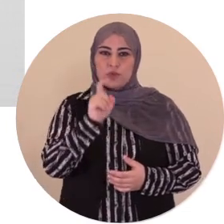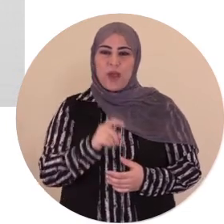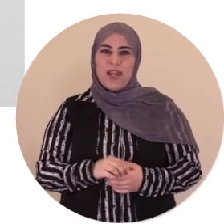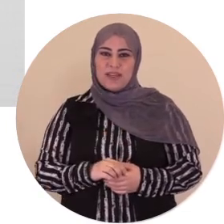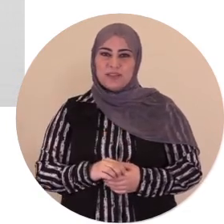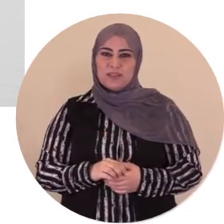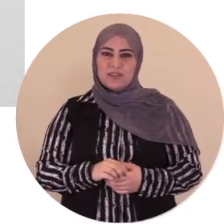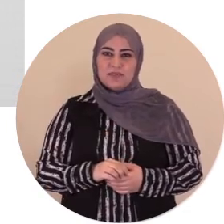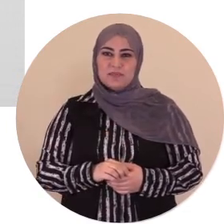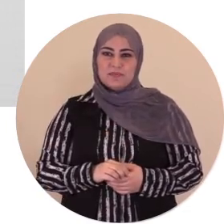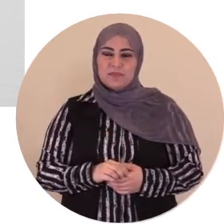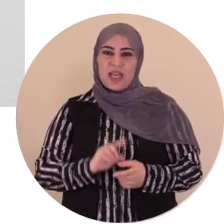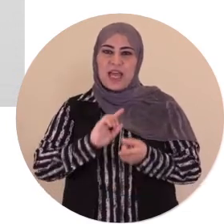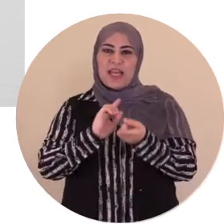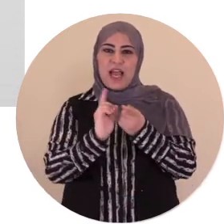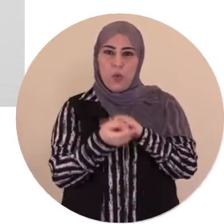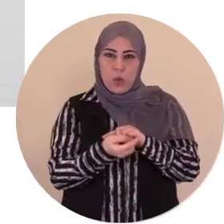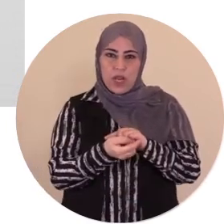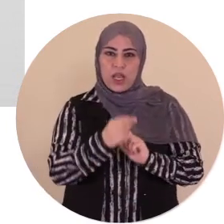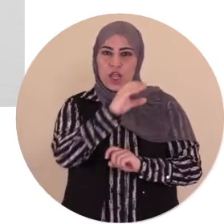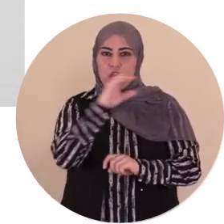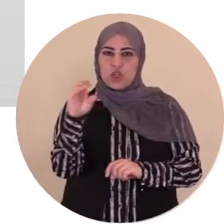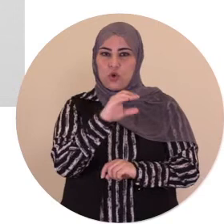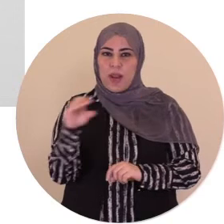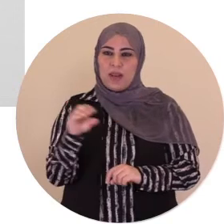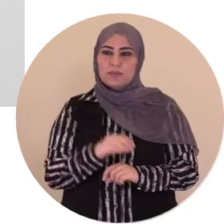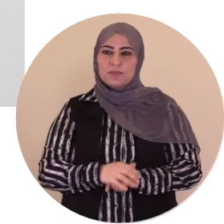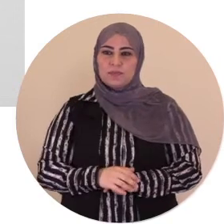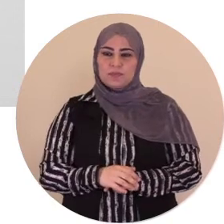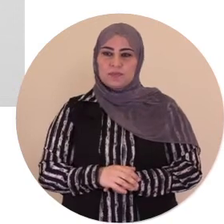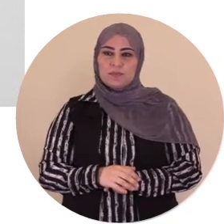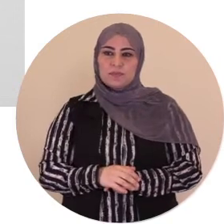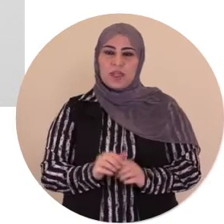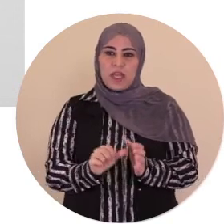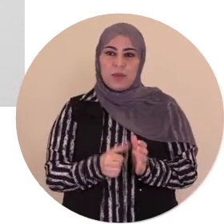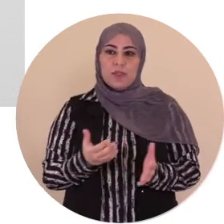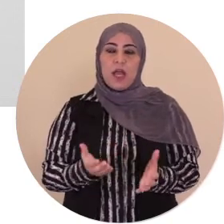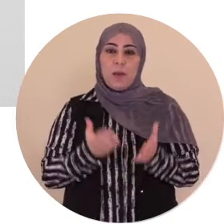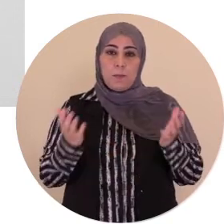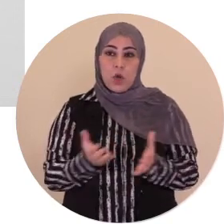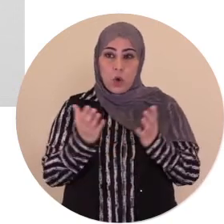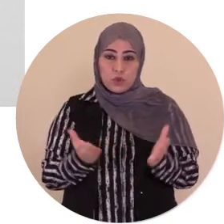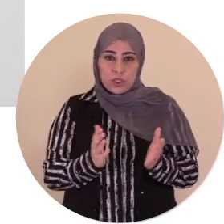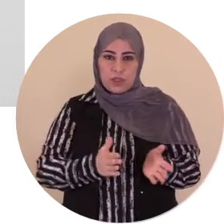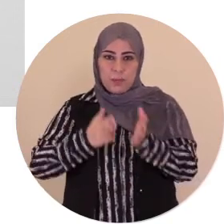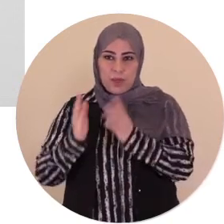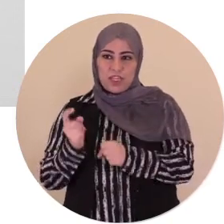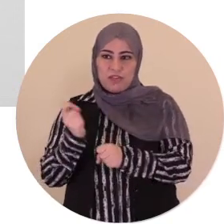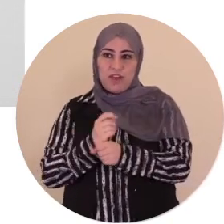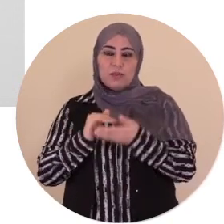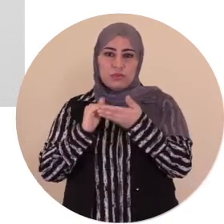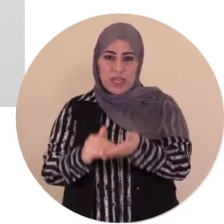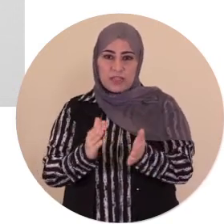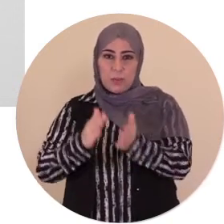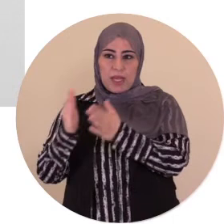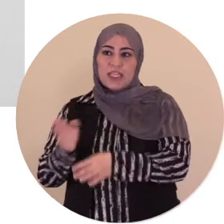sentences into passive form using the following rule. Object plus modal verb plus be plus